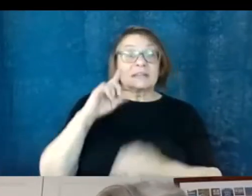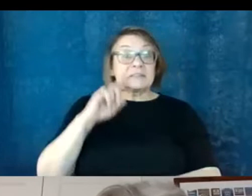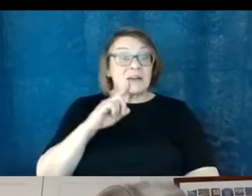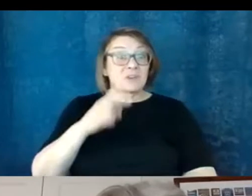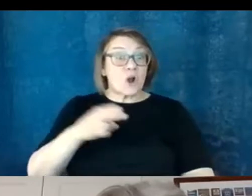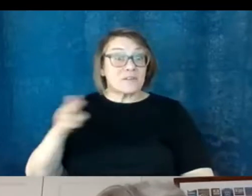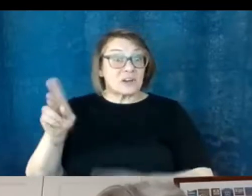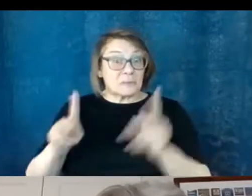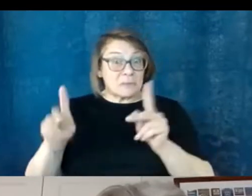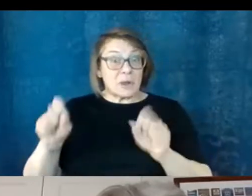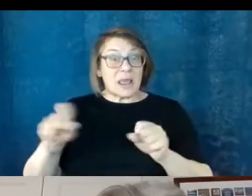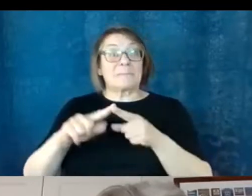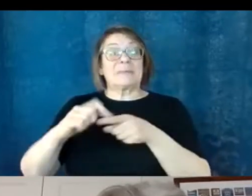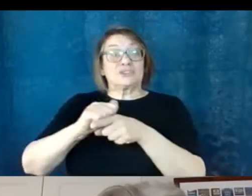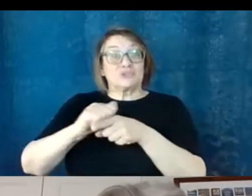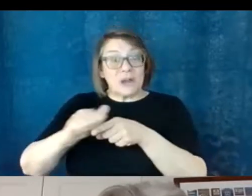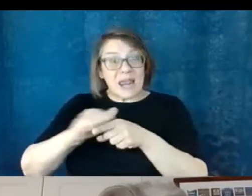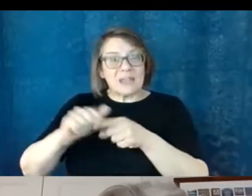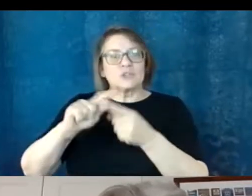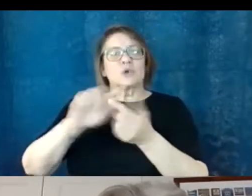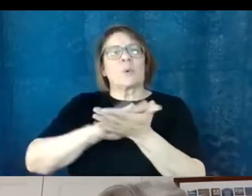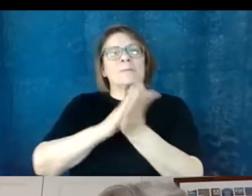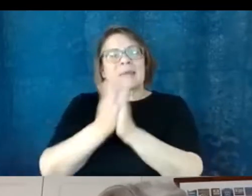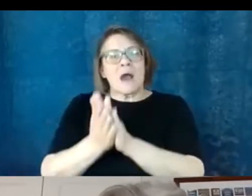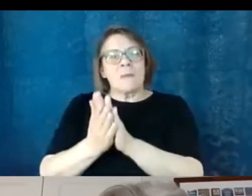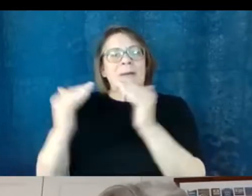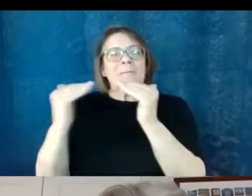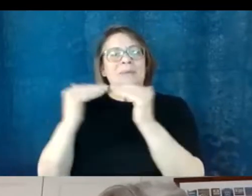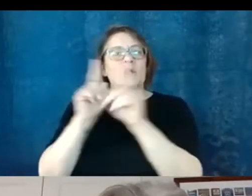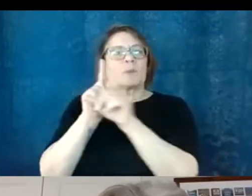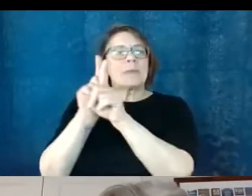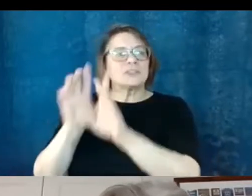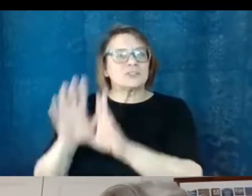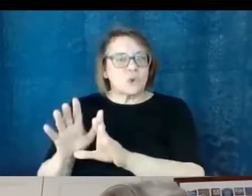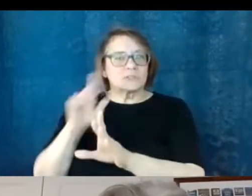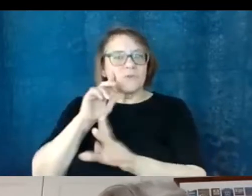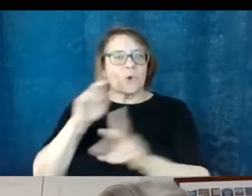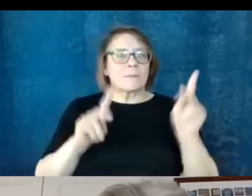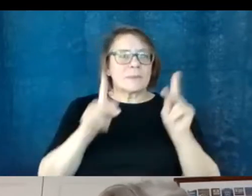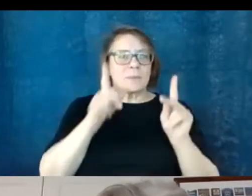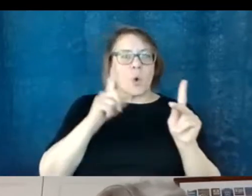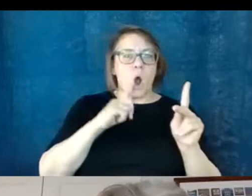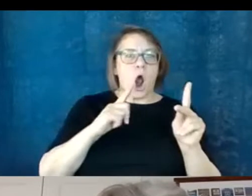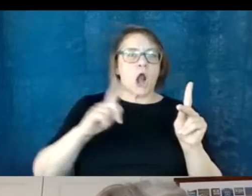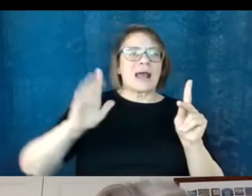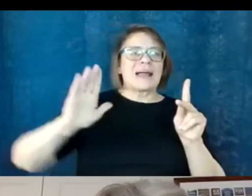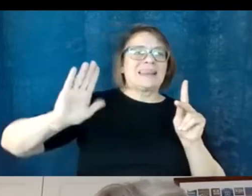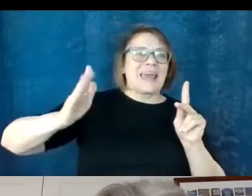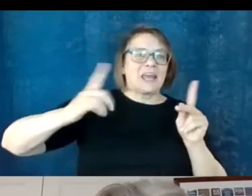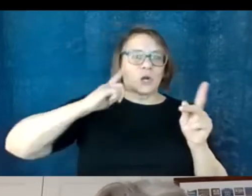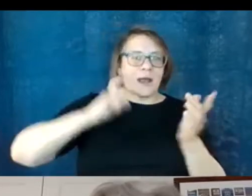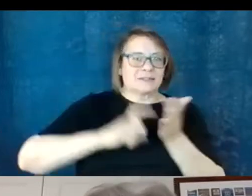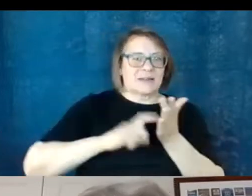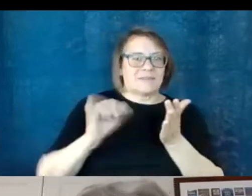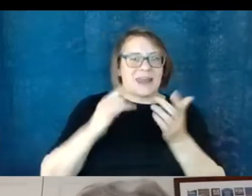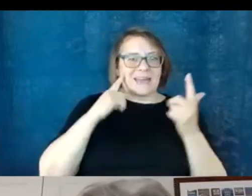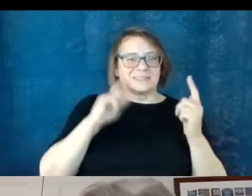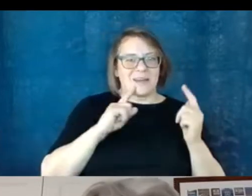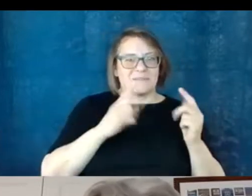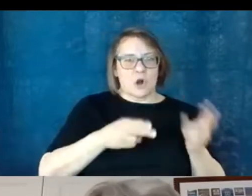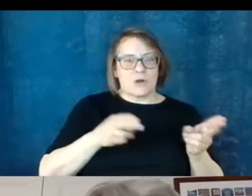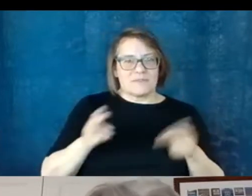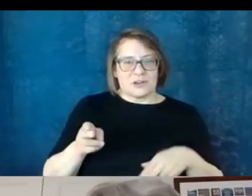can be trained to become peer mentors for people who are later identified to be deaf or hard of hearing.